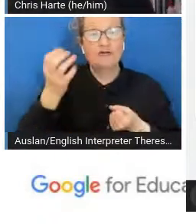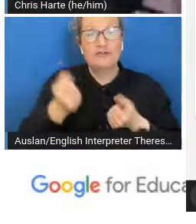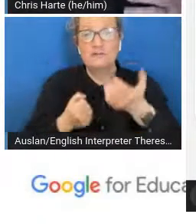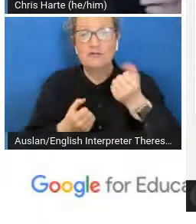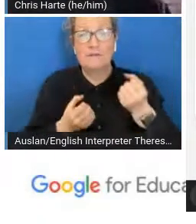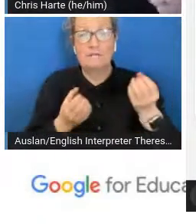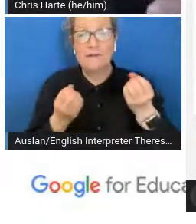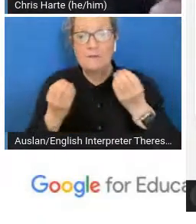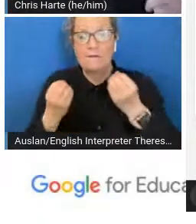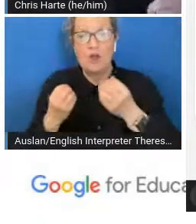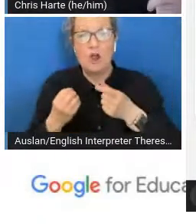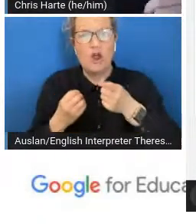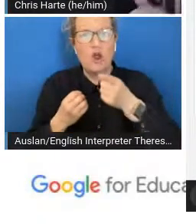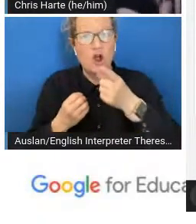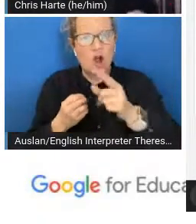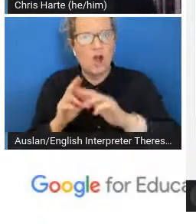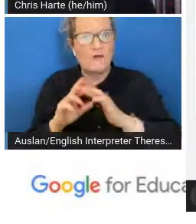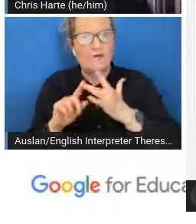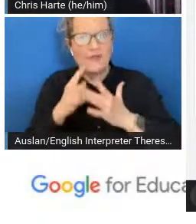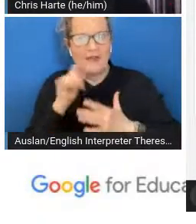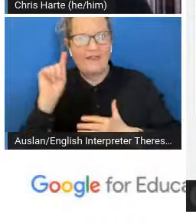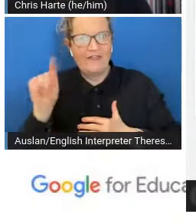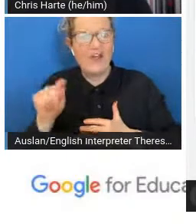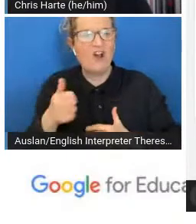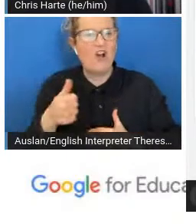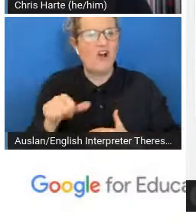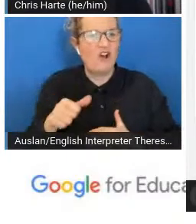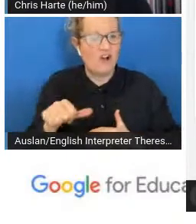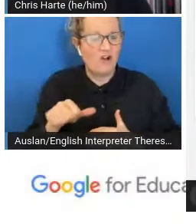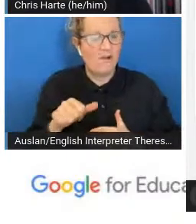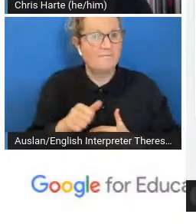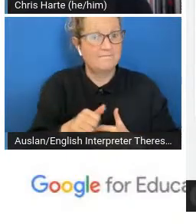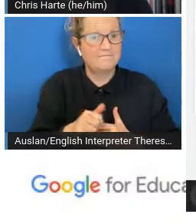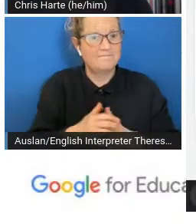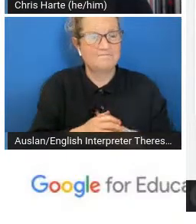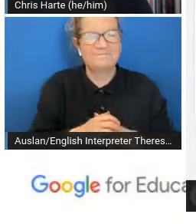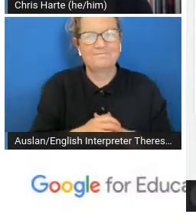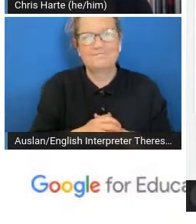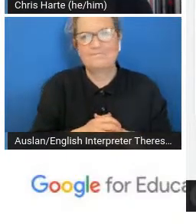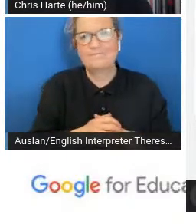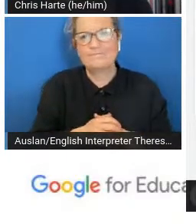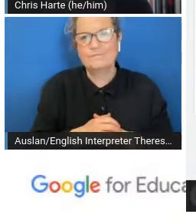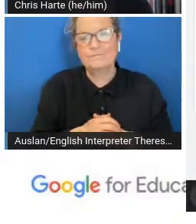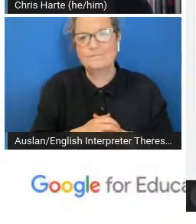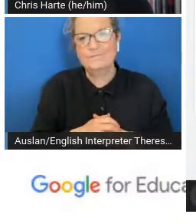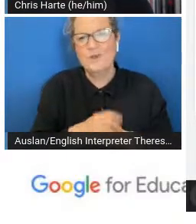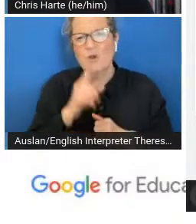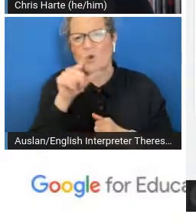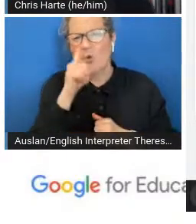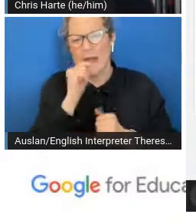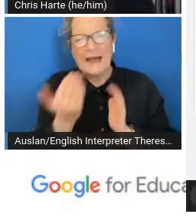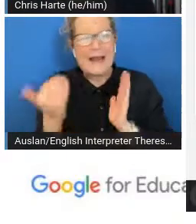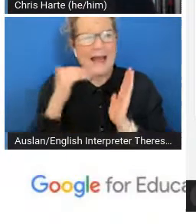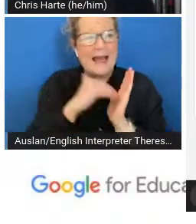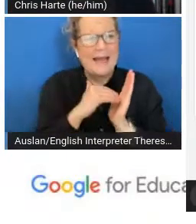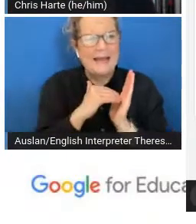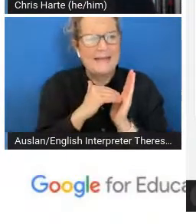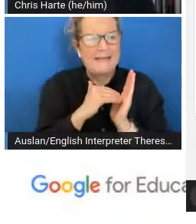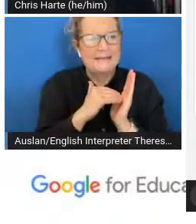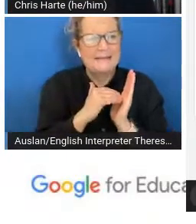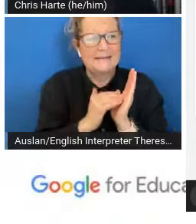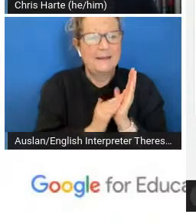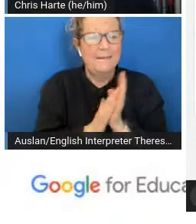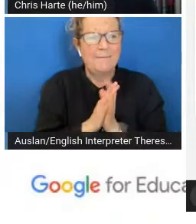oh, that's what Fiona said. And I mean, what you can do again is even add in, oops, sorry, I was on the wrong